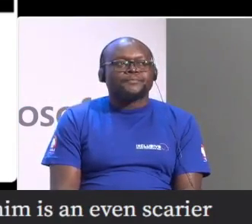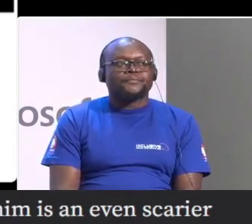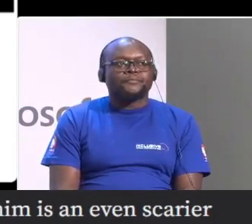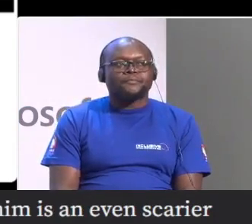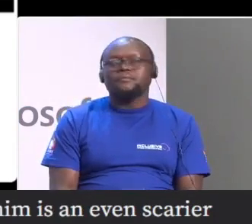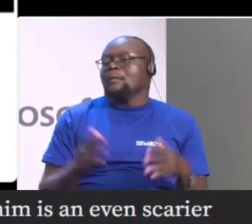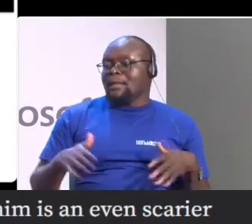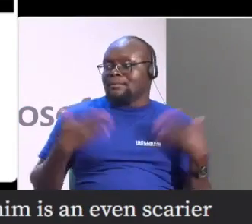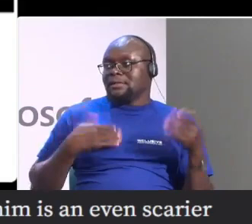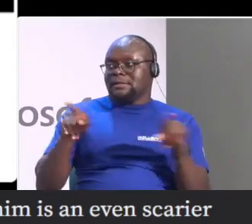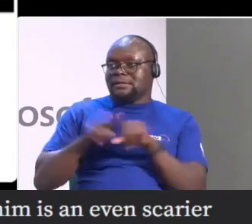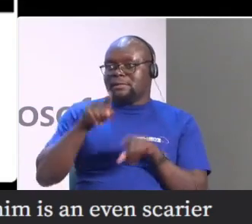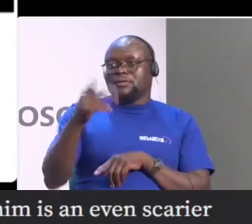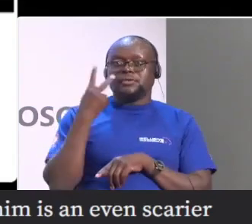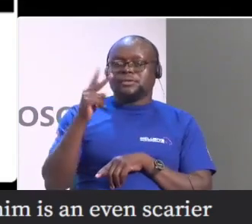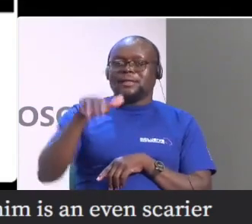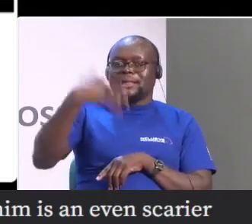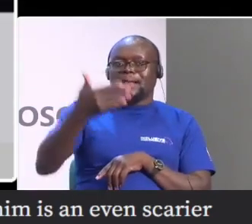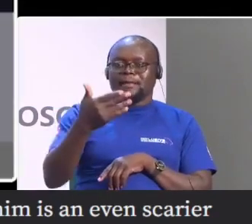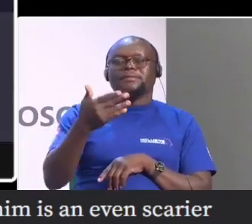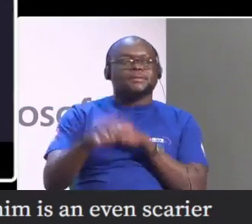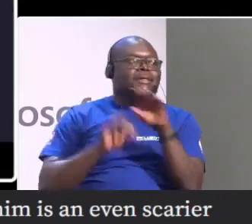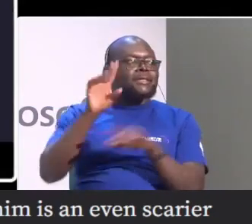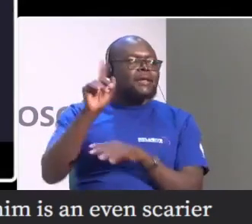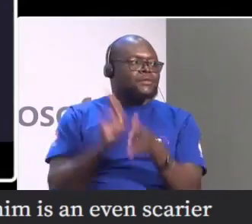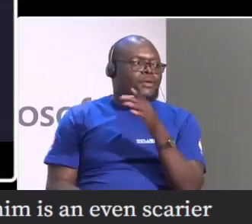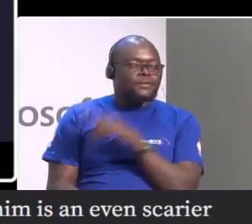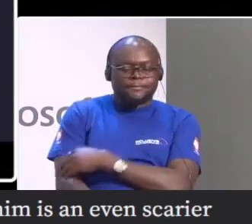I'm as excited as you to see what the next slide is.